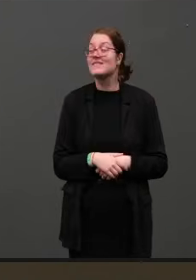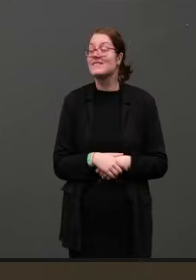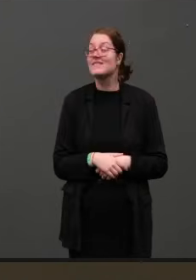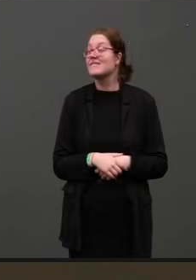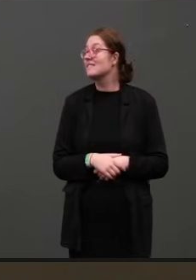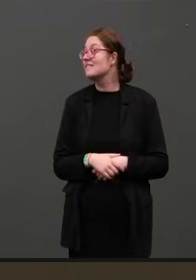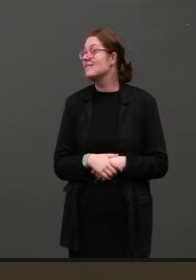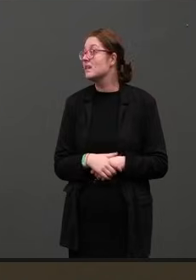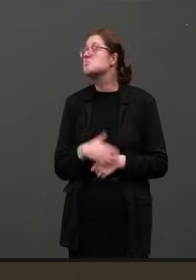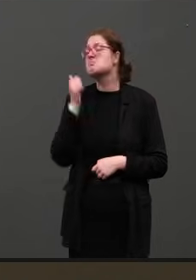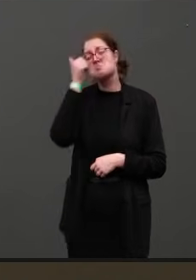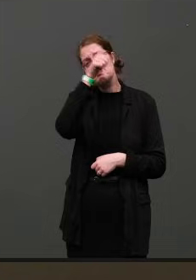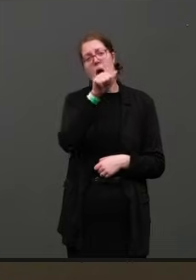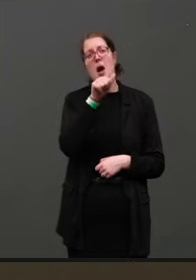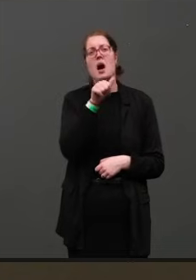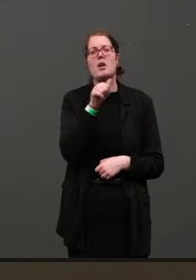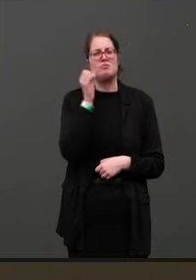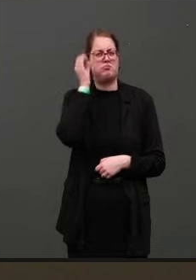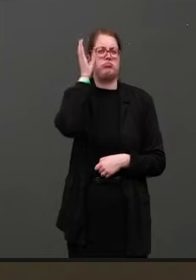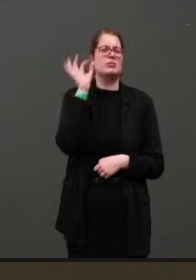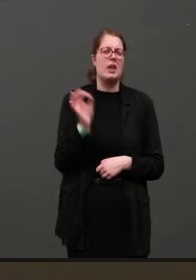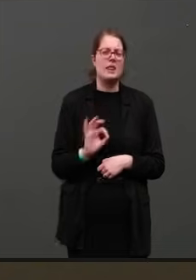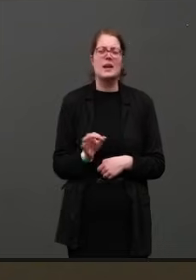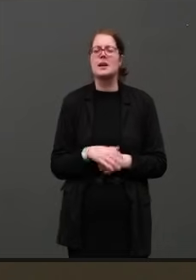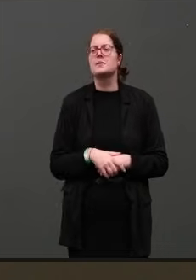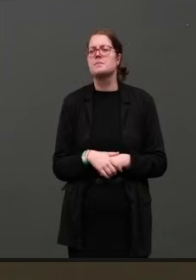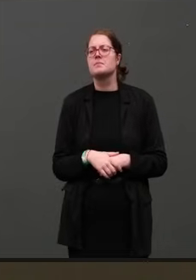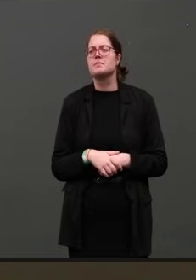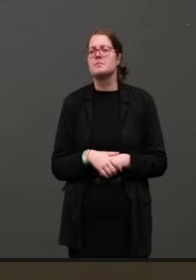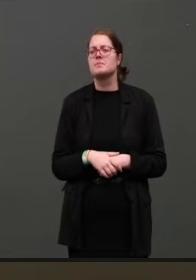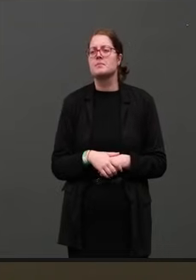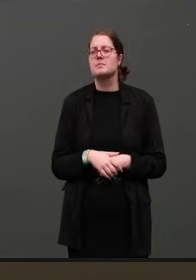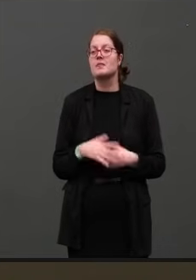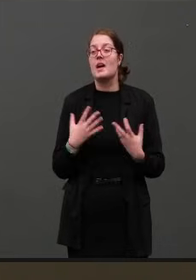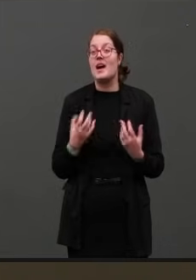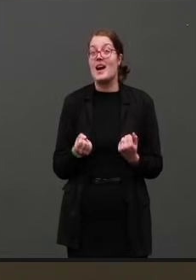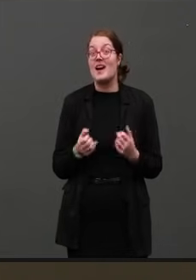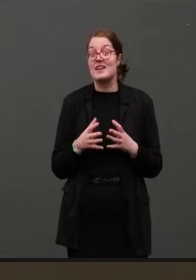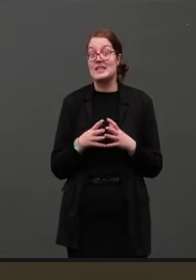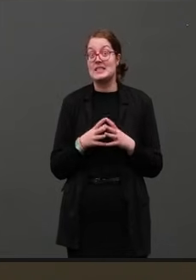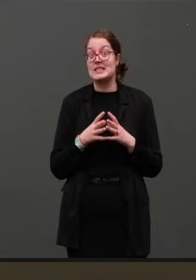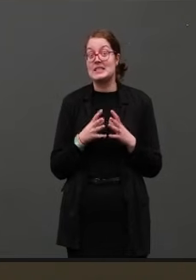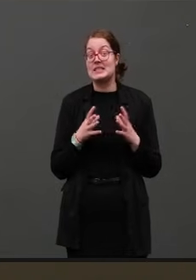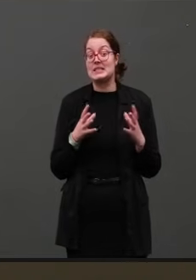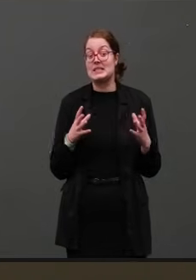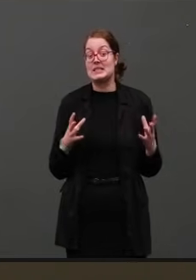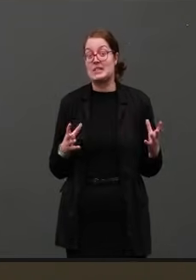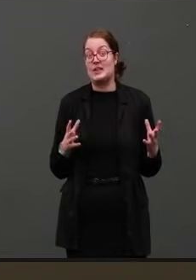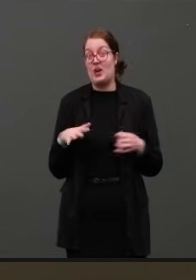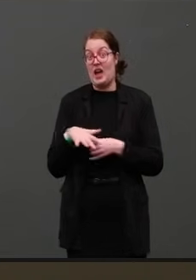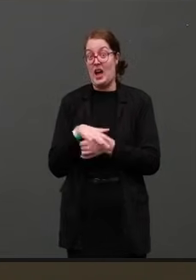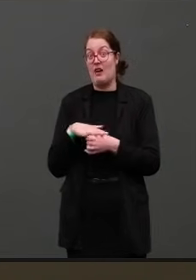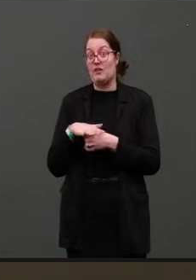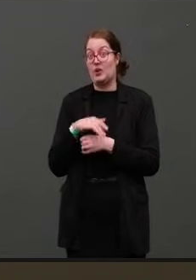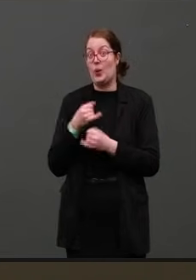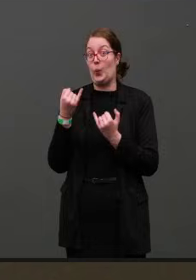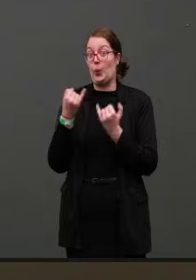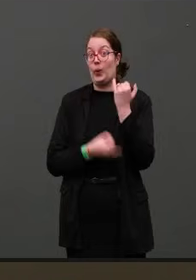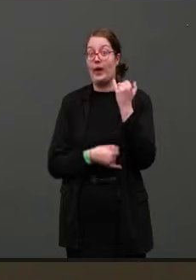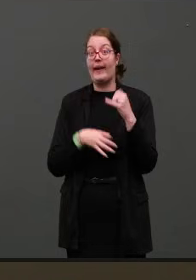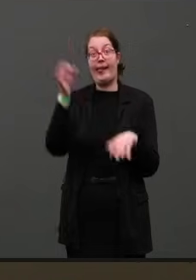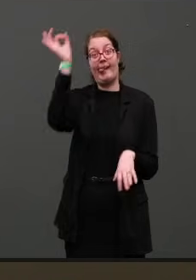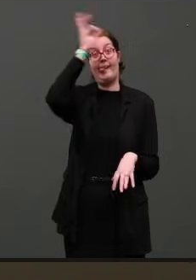although he's not a genius, but more importantly, he has a big, big blind spot, which is that he is naive. He is